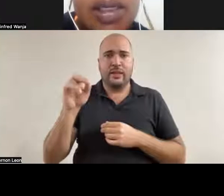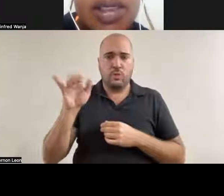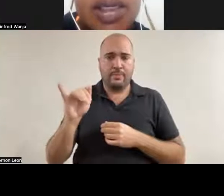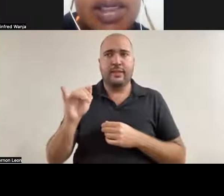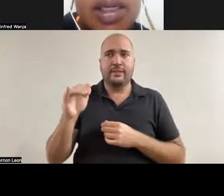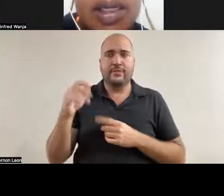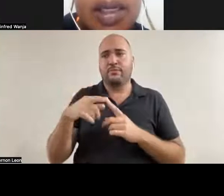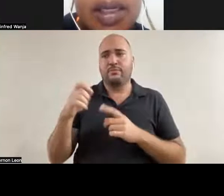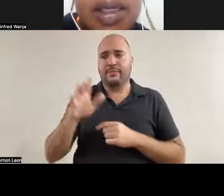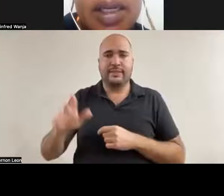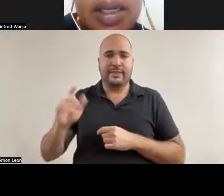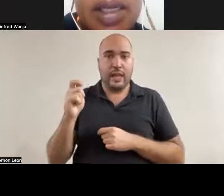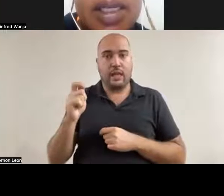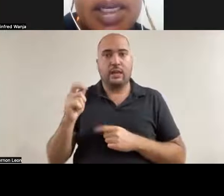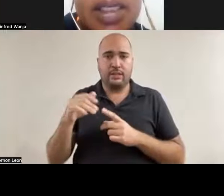city.